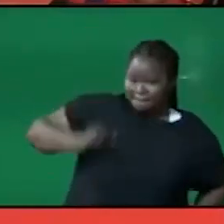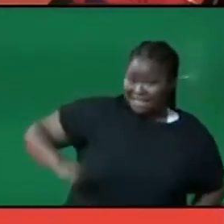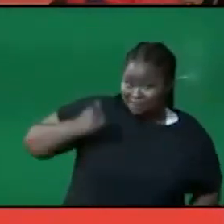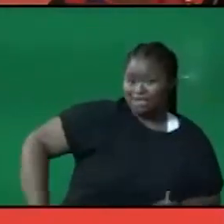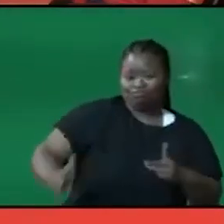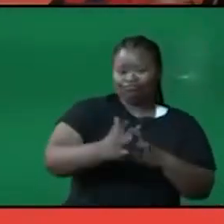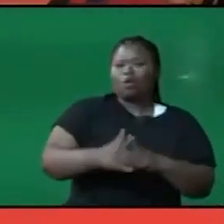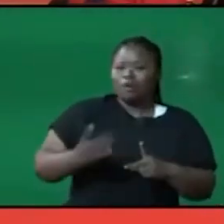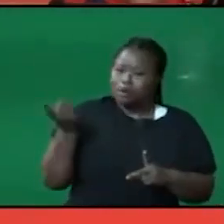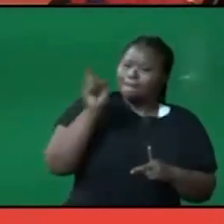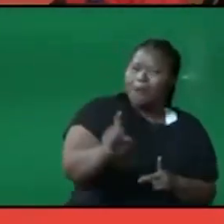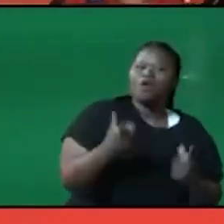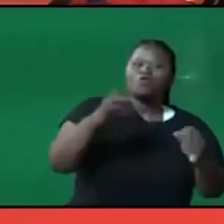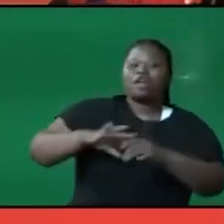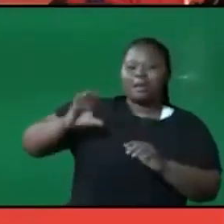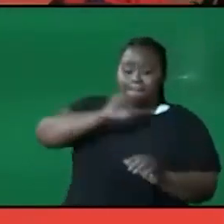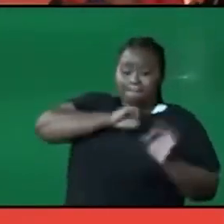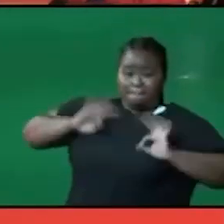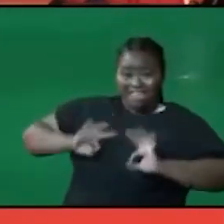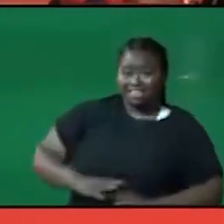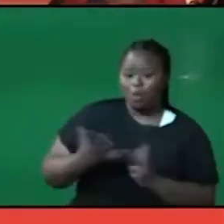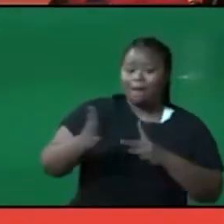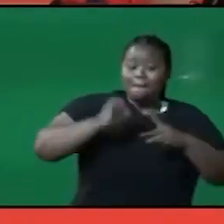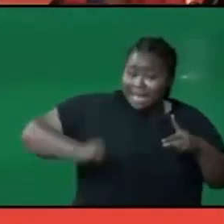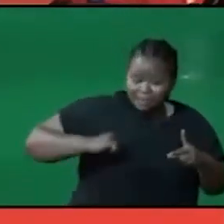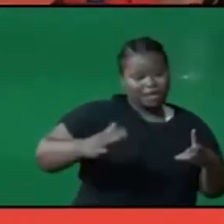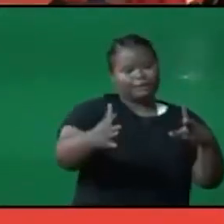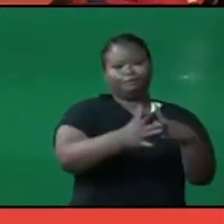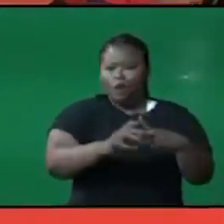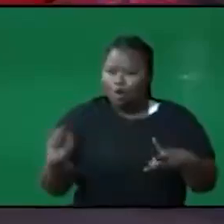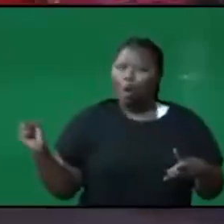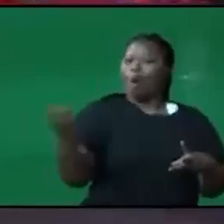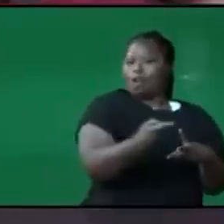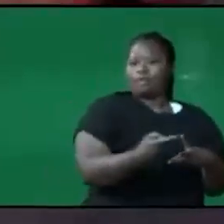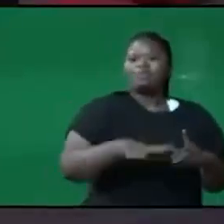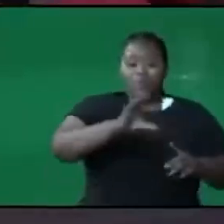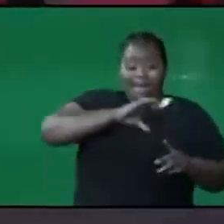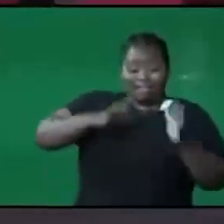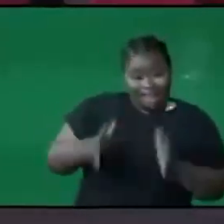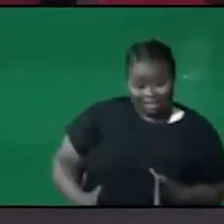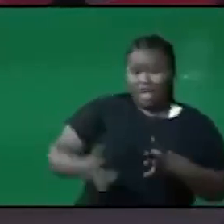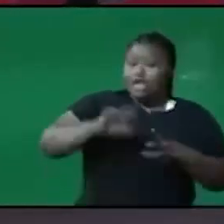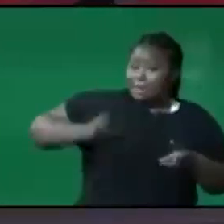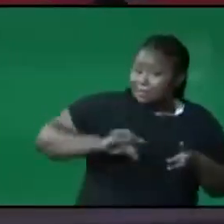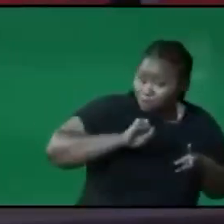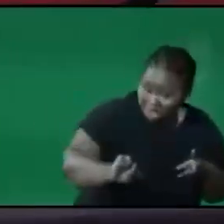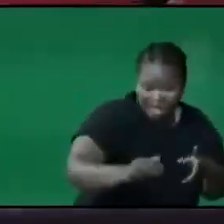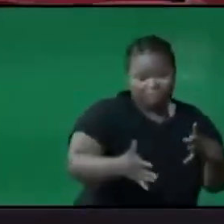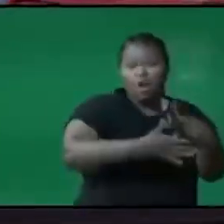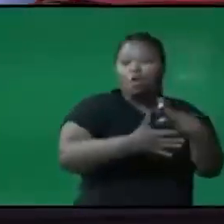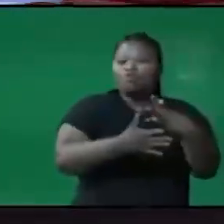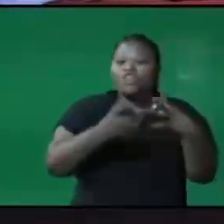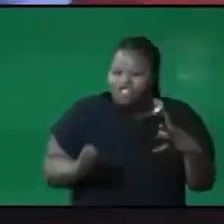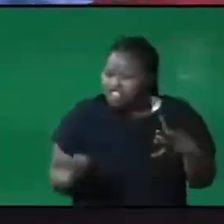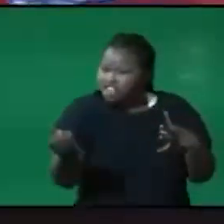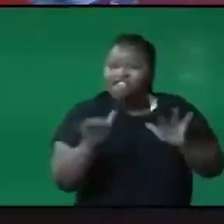You must all go become mayors in your municipalities. You must all go and become councillors in your municipality. Go